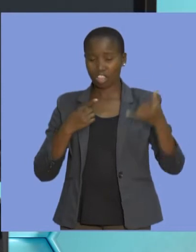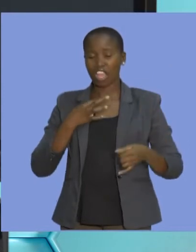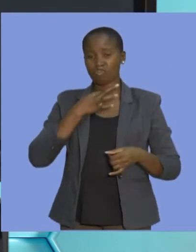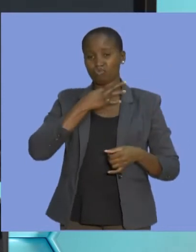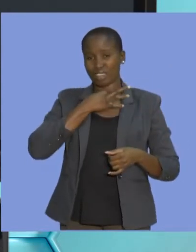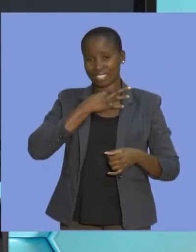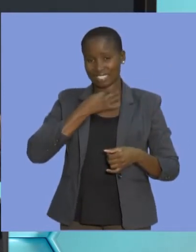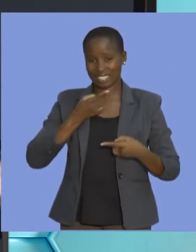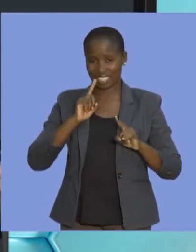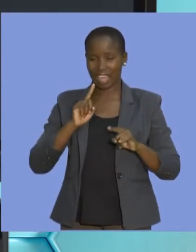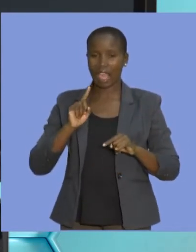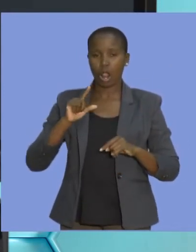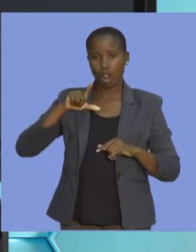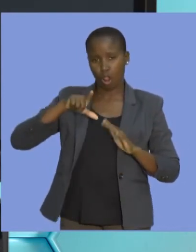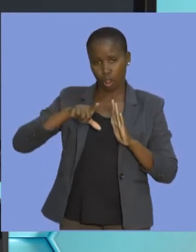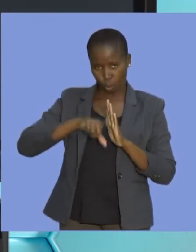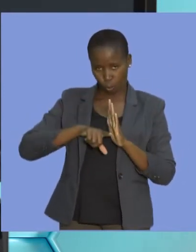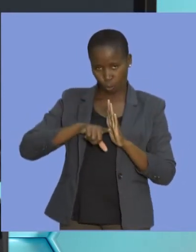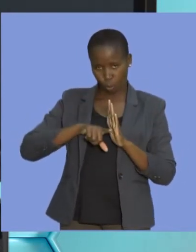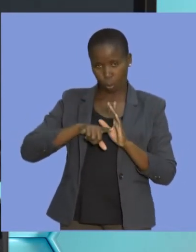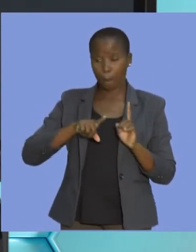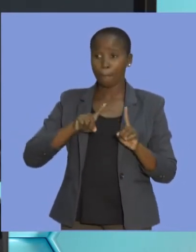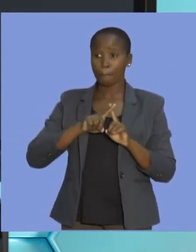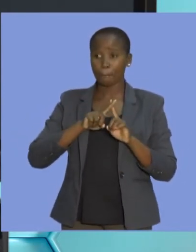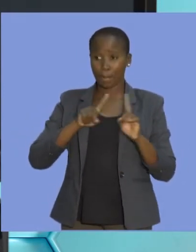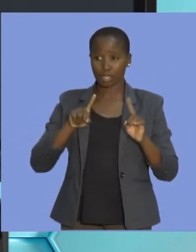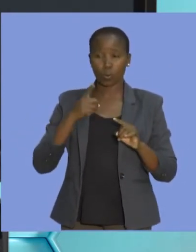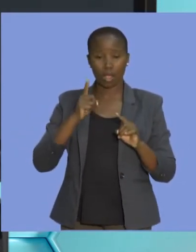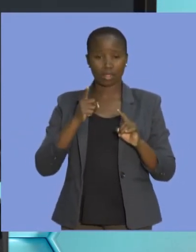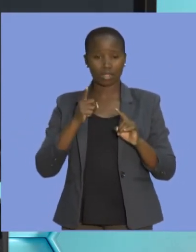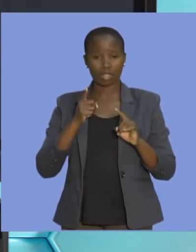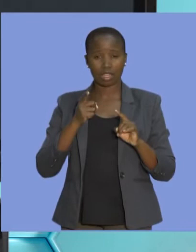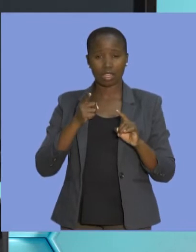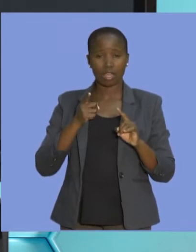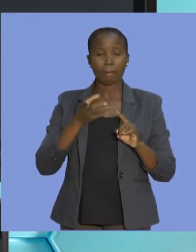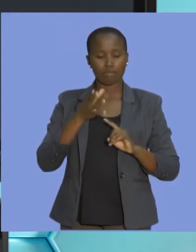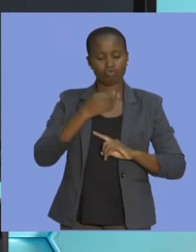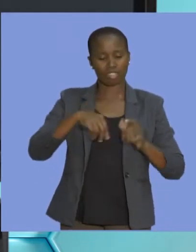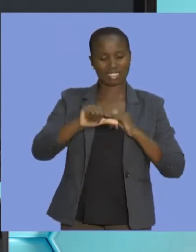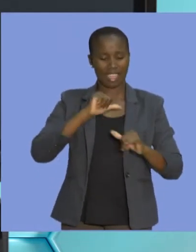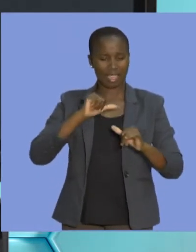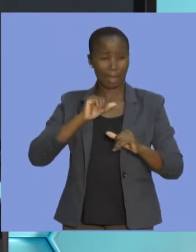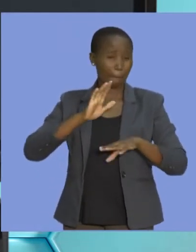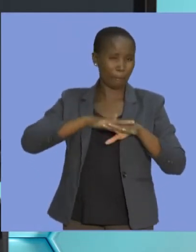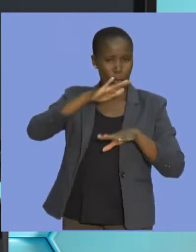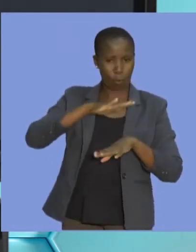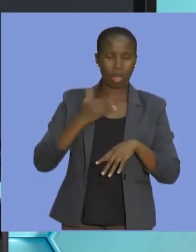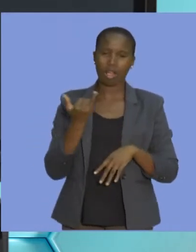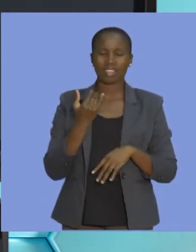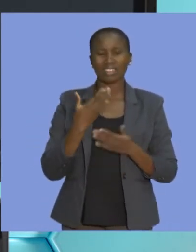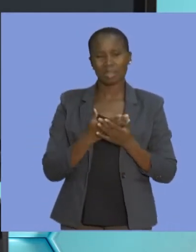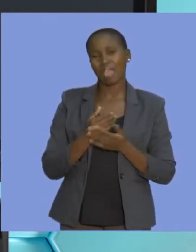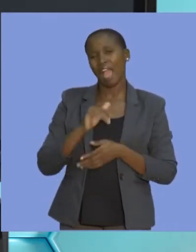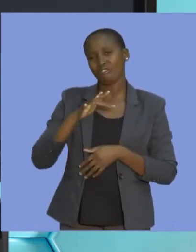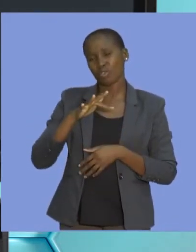return. What do you look at? What is high return? I mean, that can be an average return. I mean,